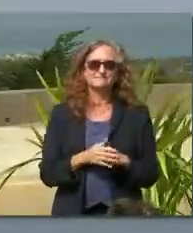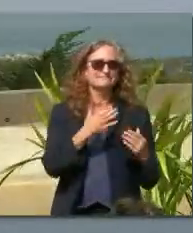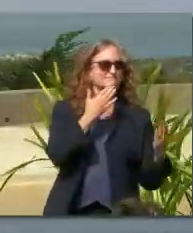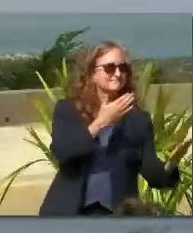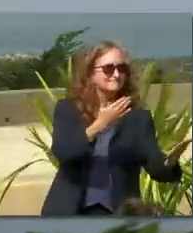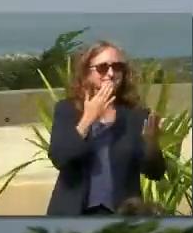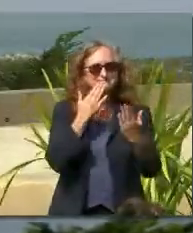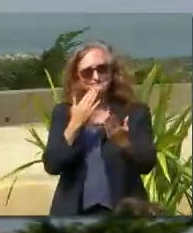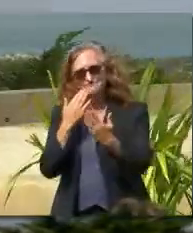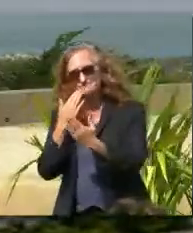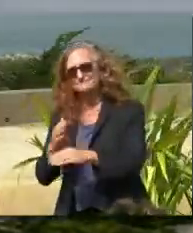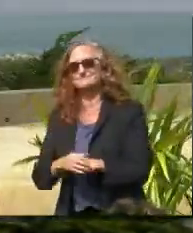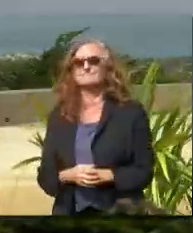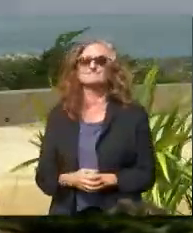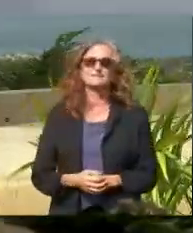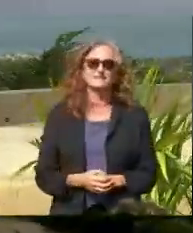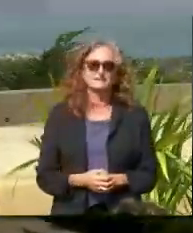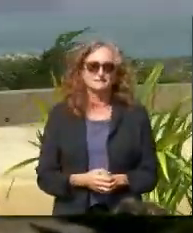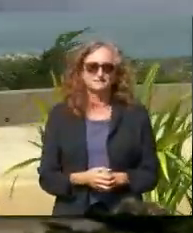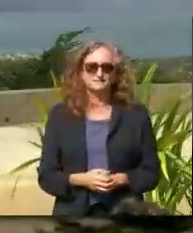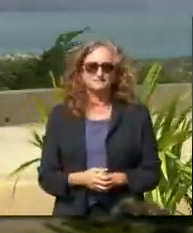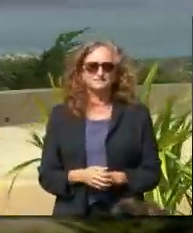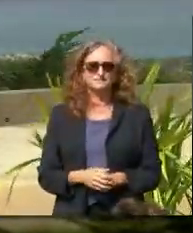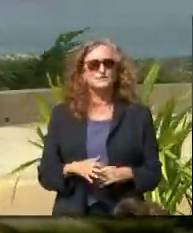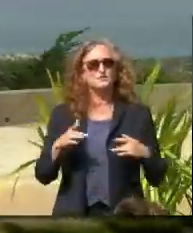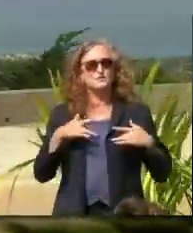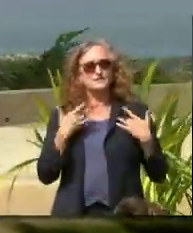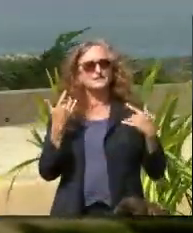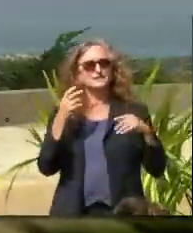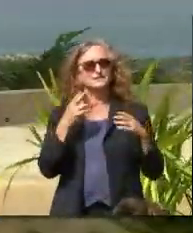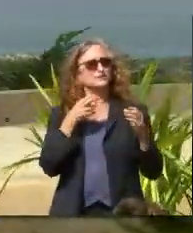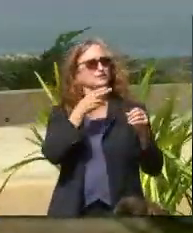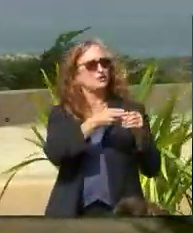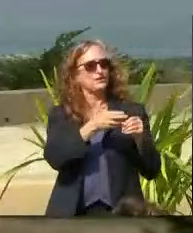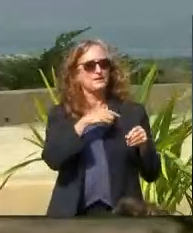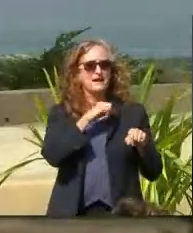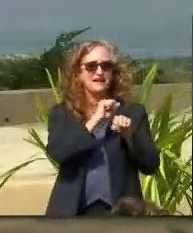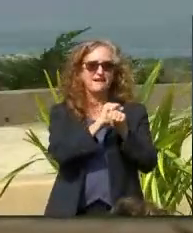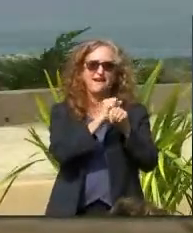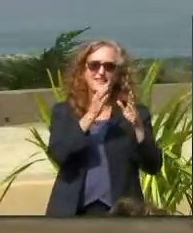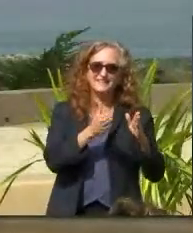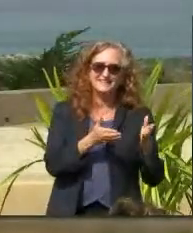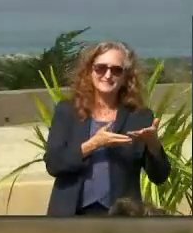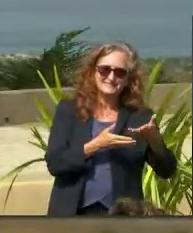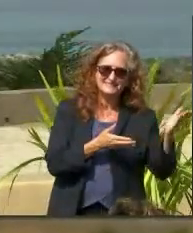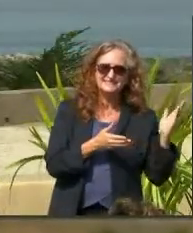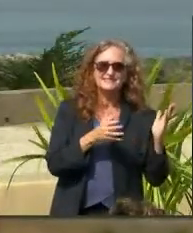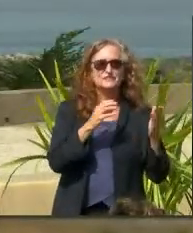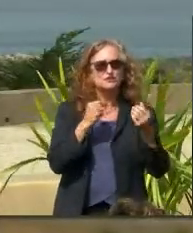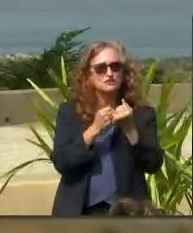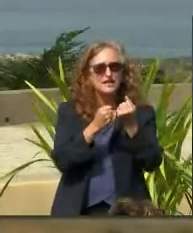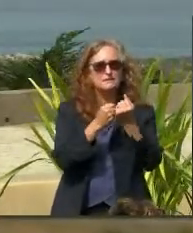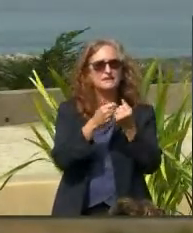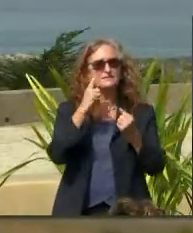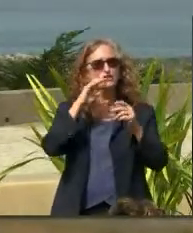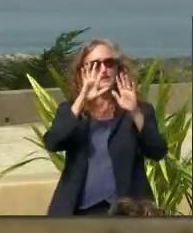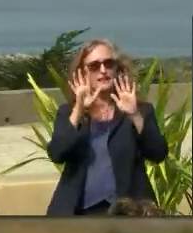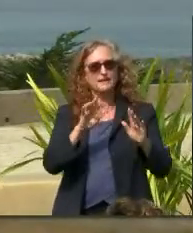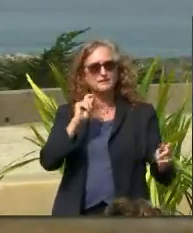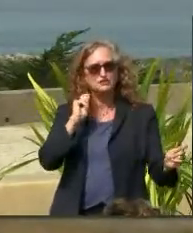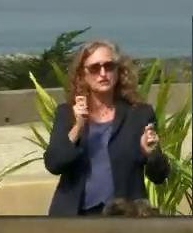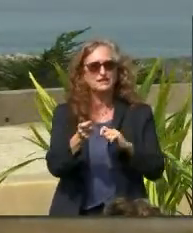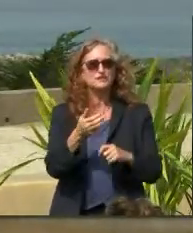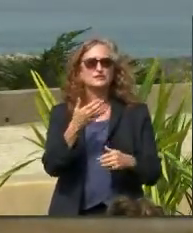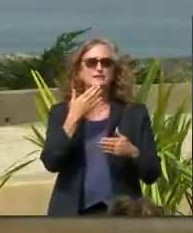thank you. Pleased to join my colleagues and champions for climate change. Thank you, Premier